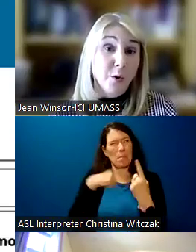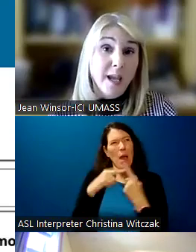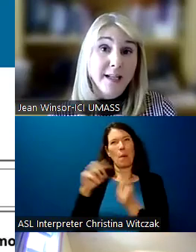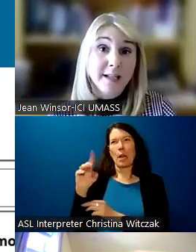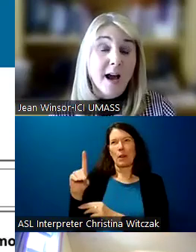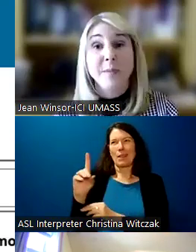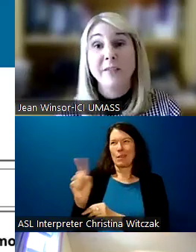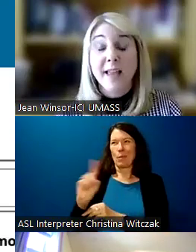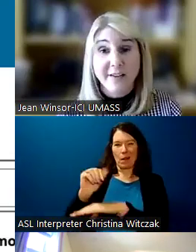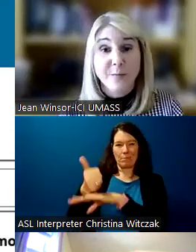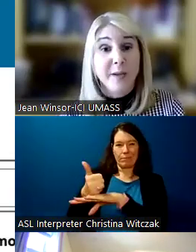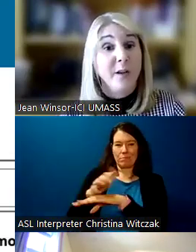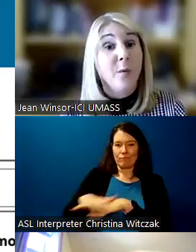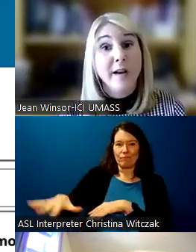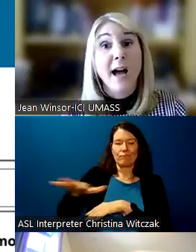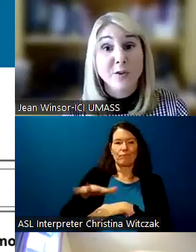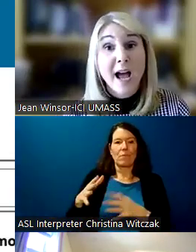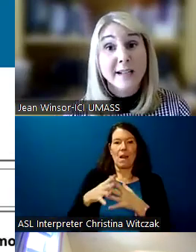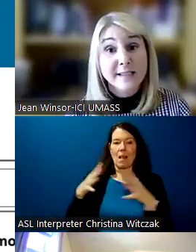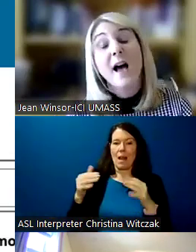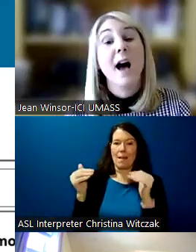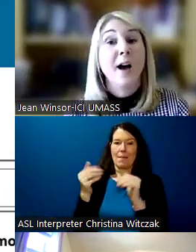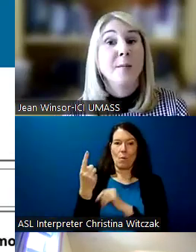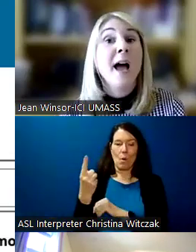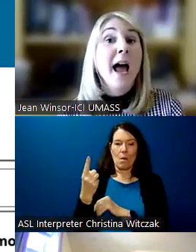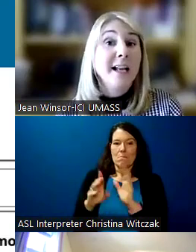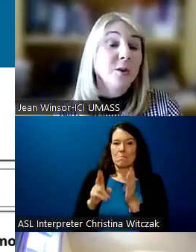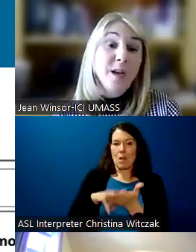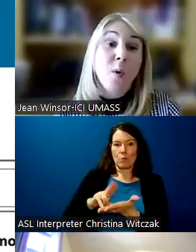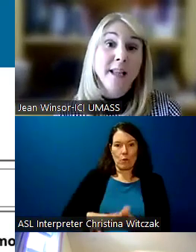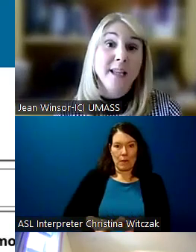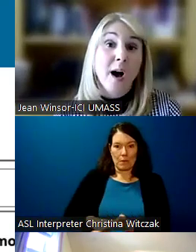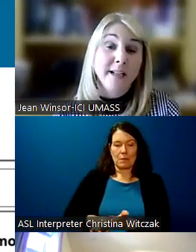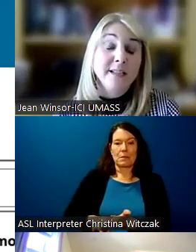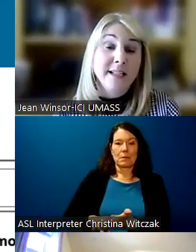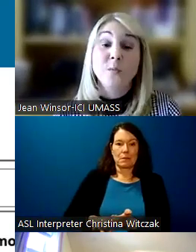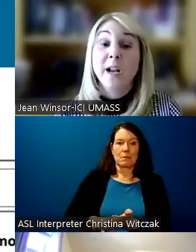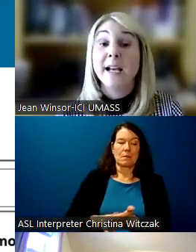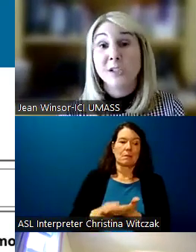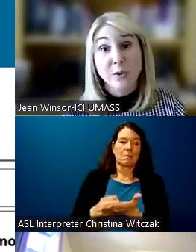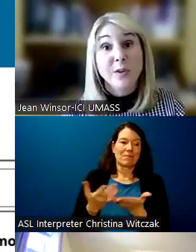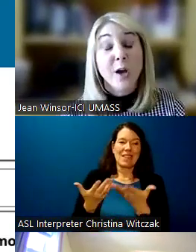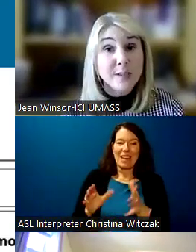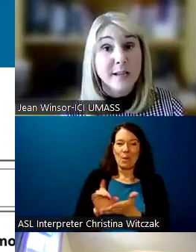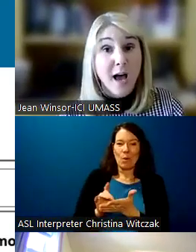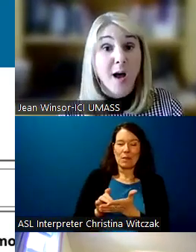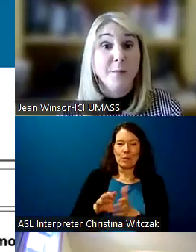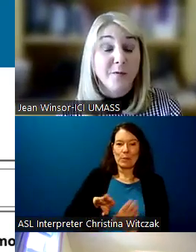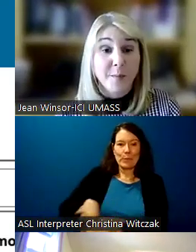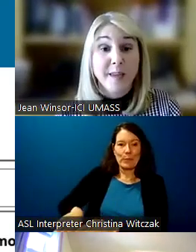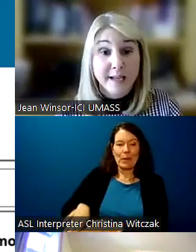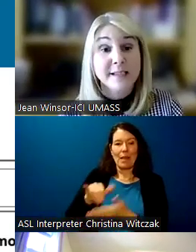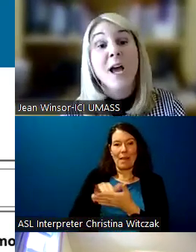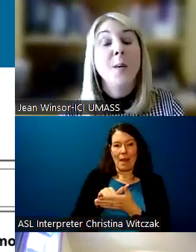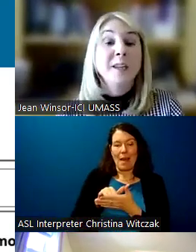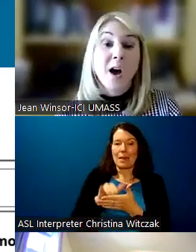they're located, they have a lot of Ability One contracts. And so they didn't want to exclude those